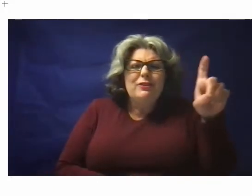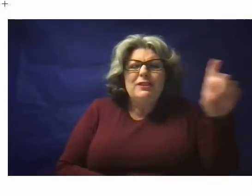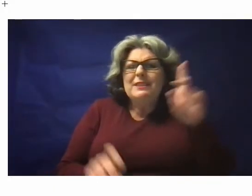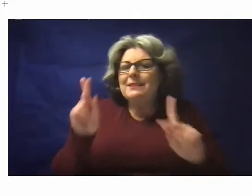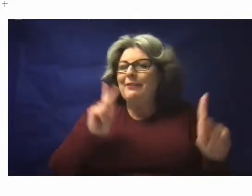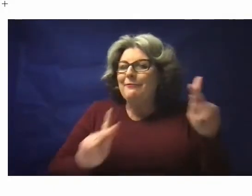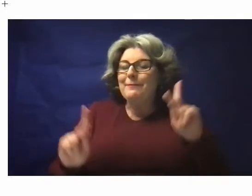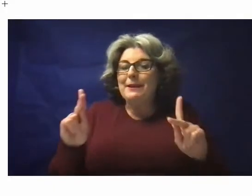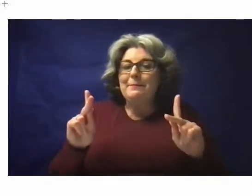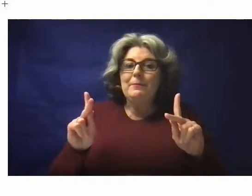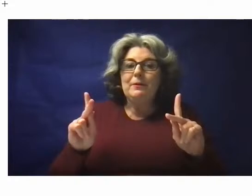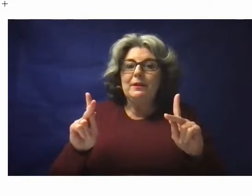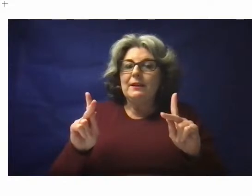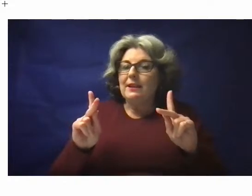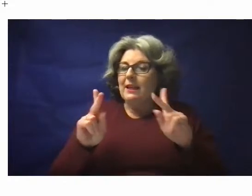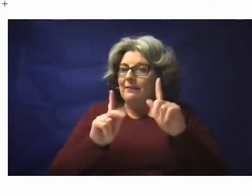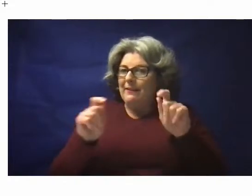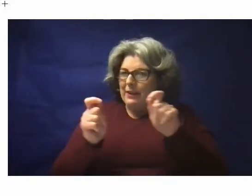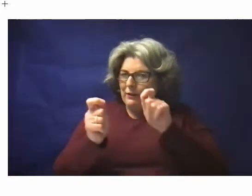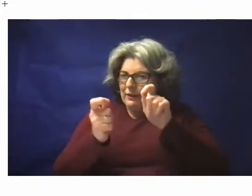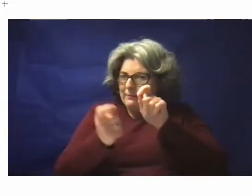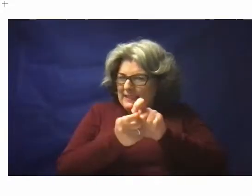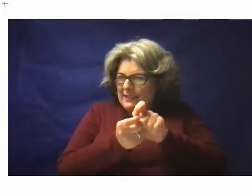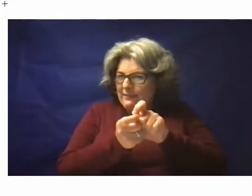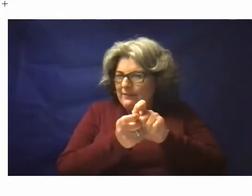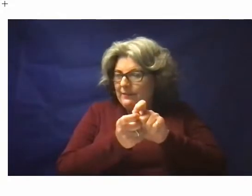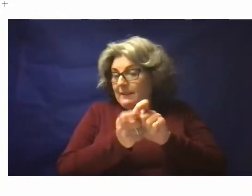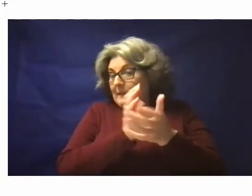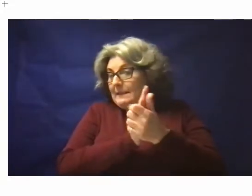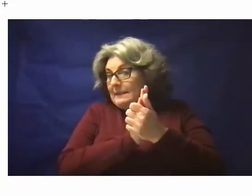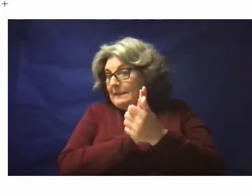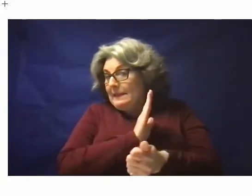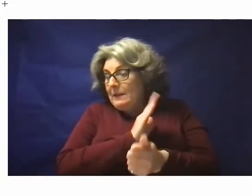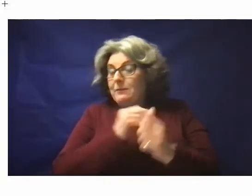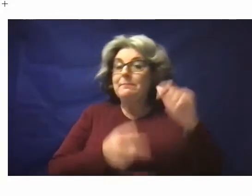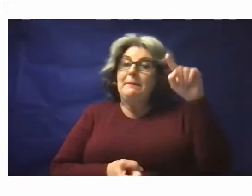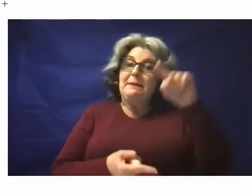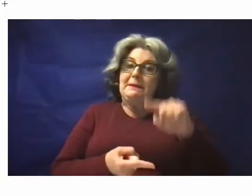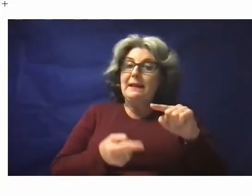a very narrow skill set, that could be a less number of